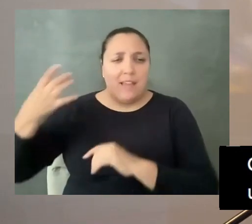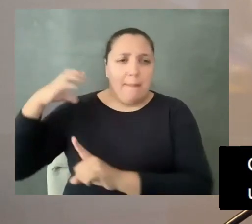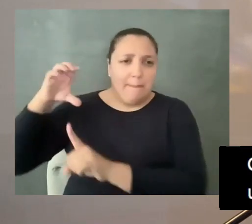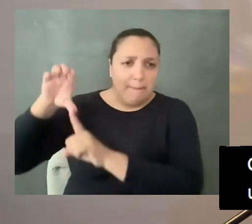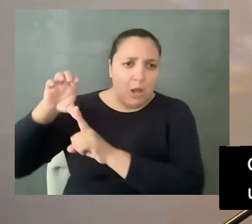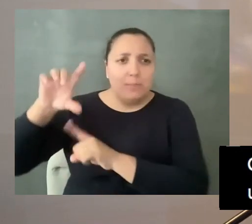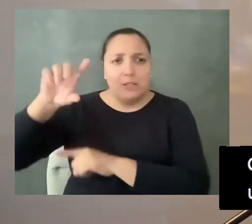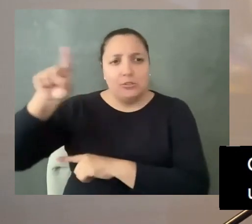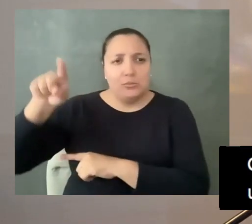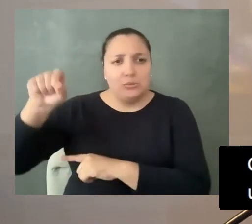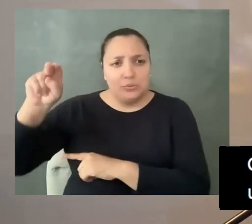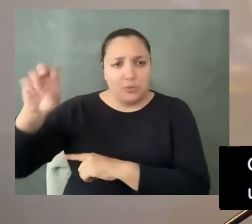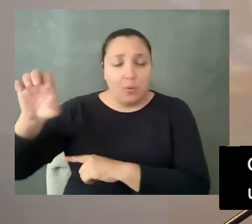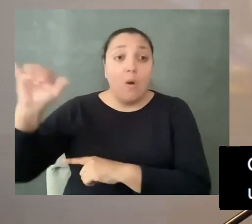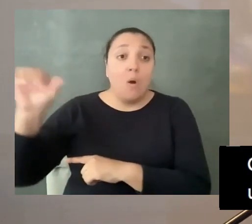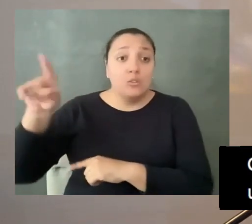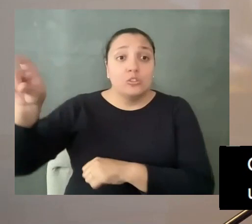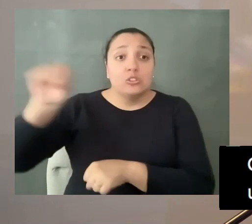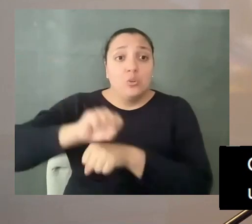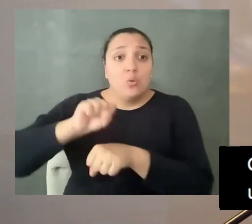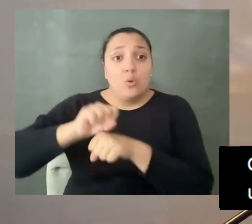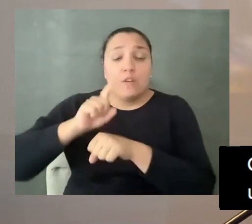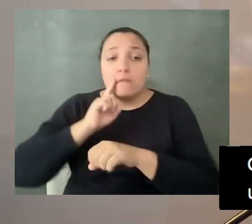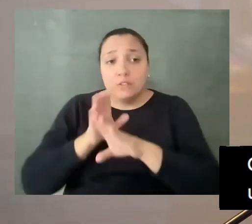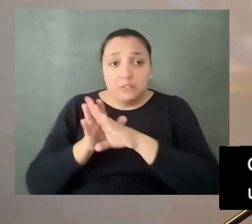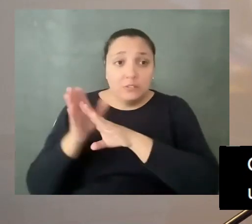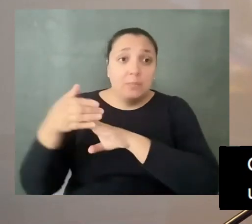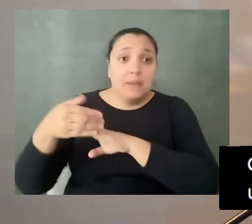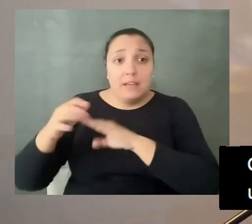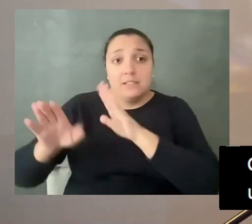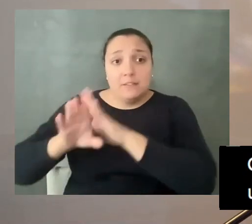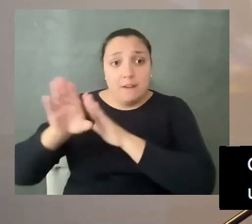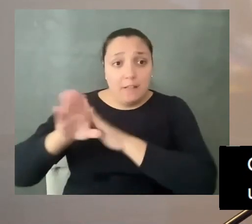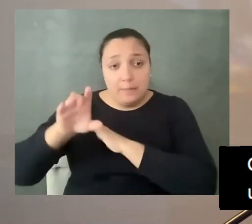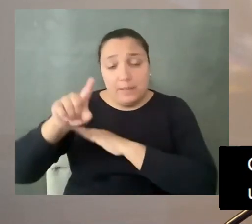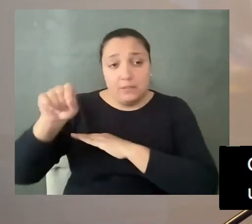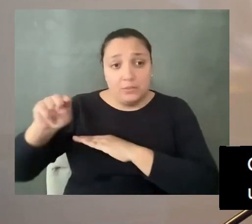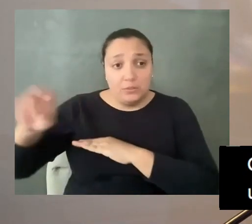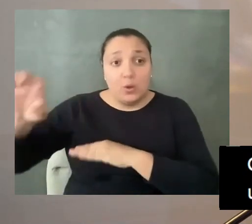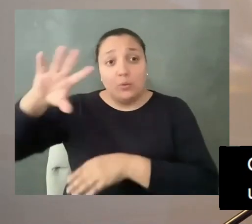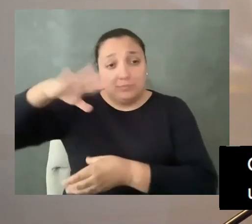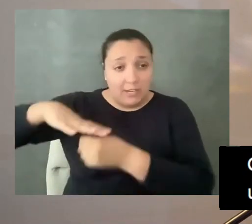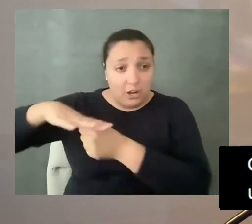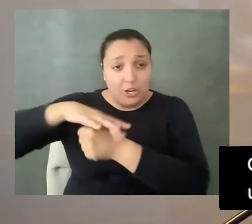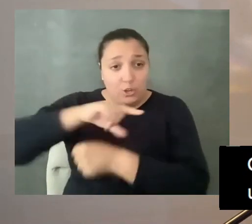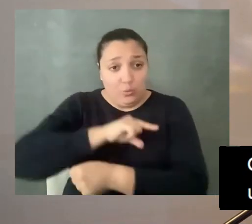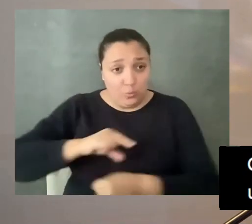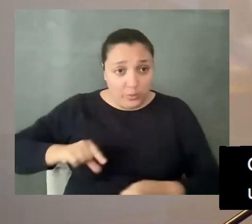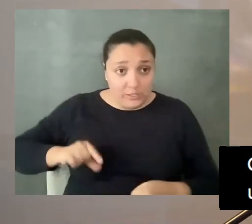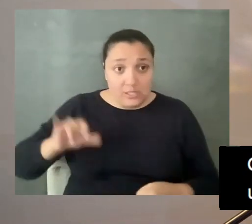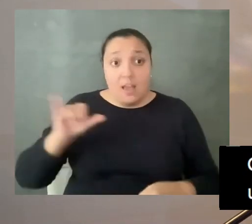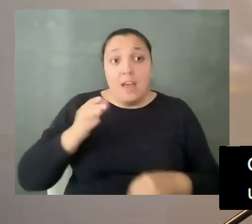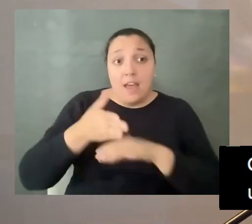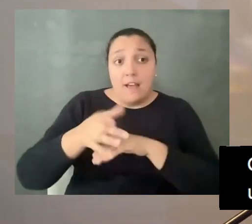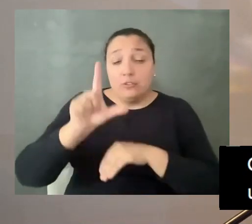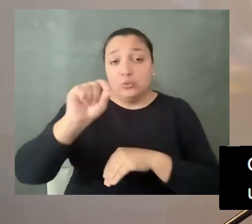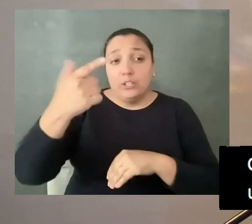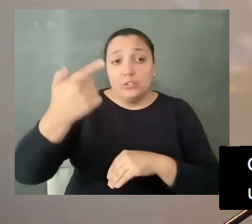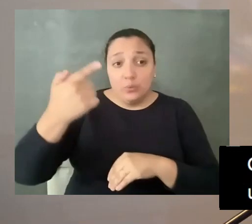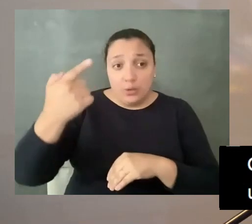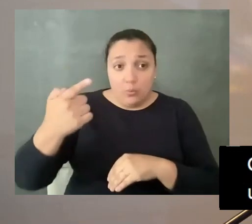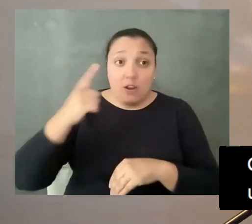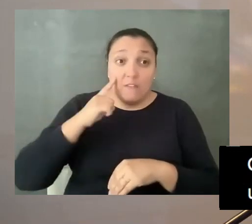CEO of the Greater Jamaica Development Corporation in Queens. And in 2021, after more than two decades in public and private sector